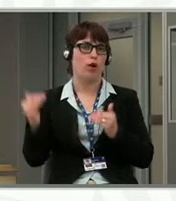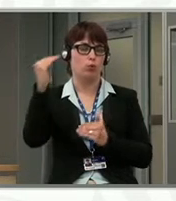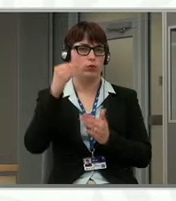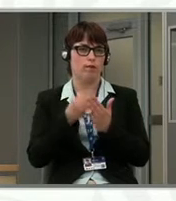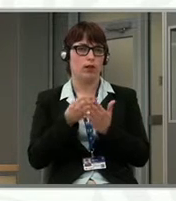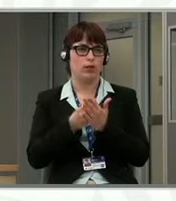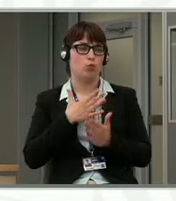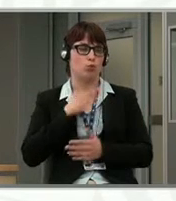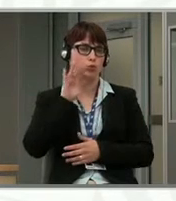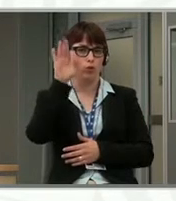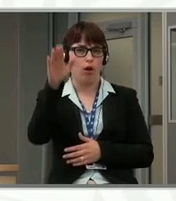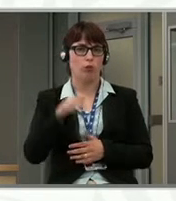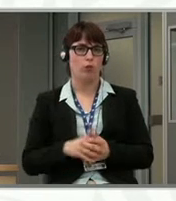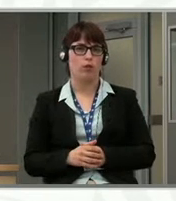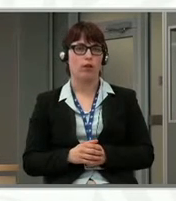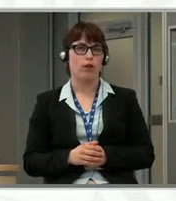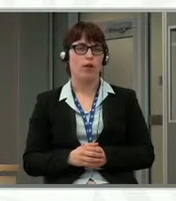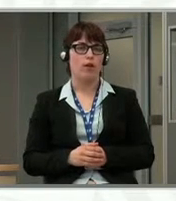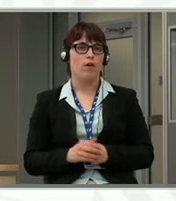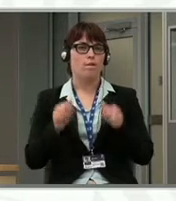Educated people